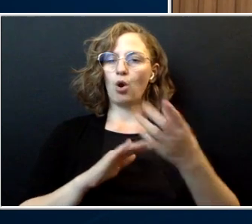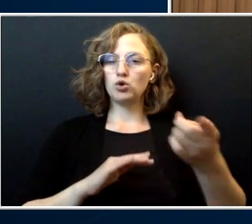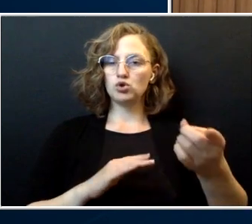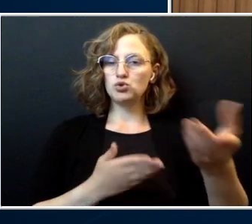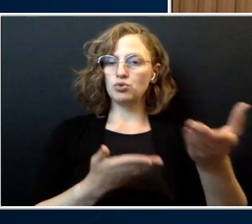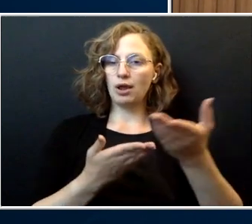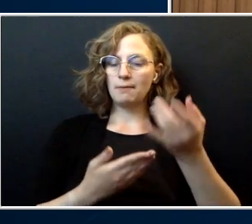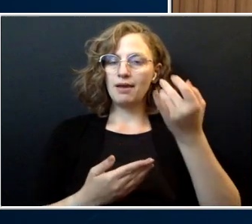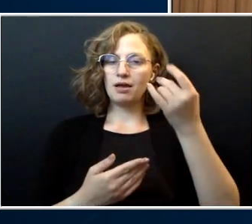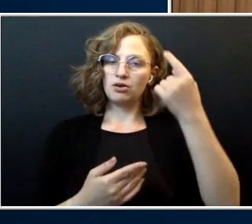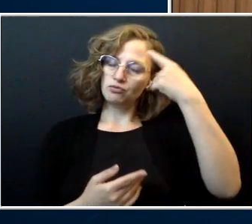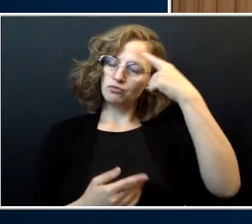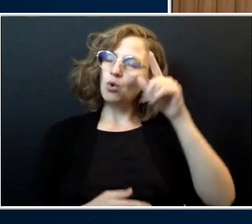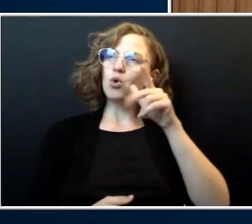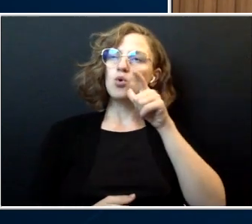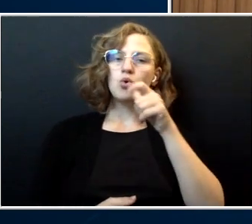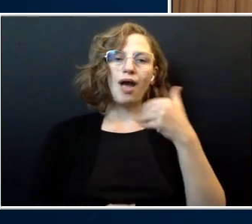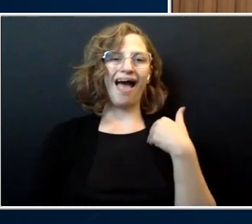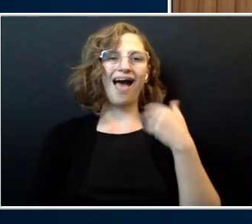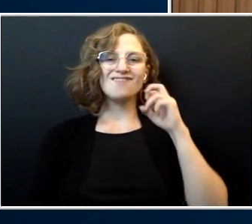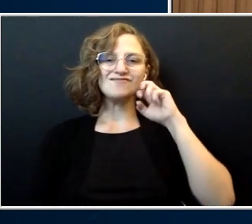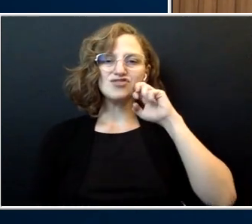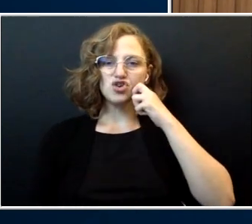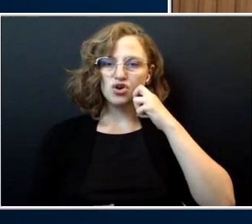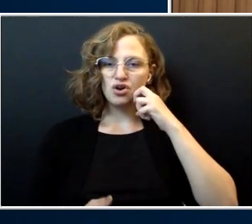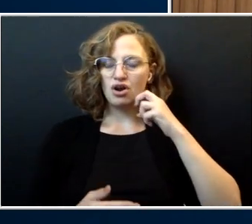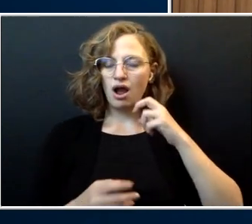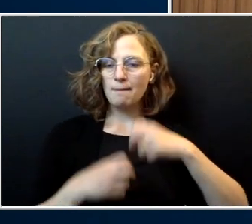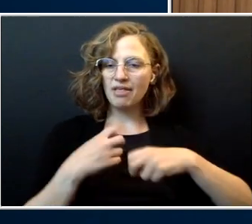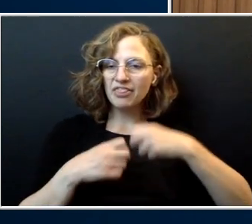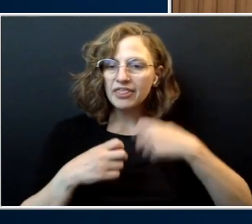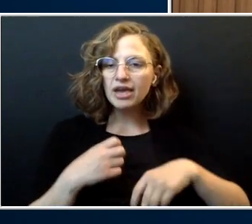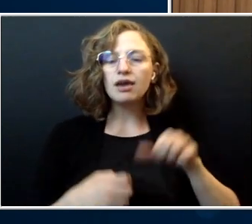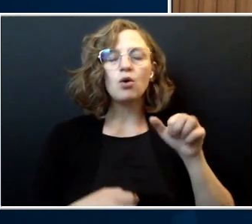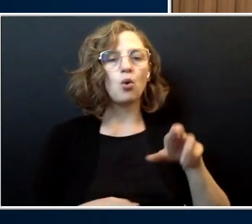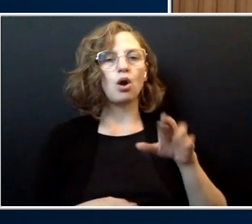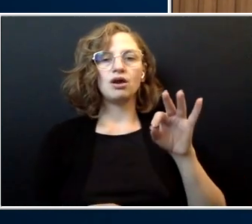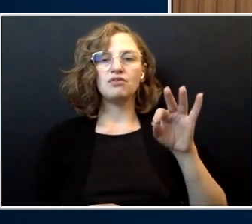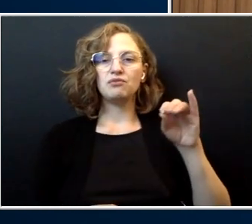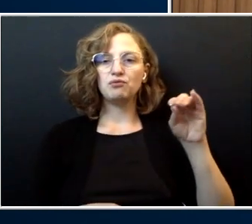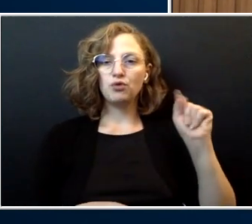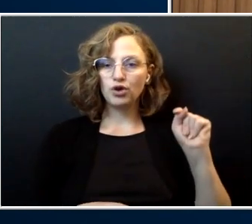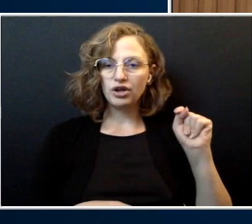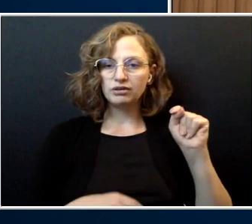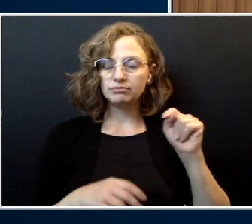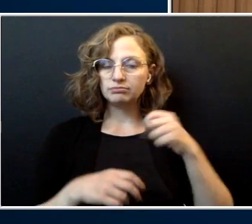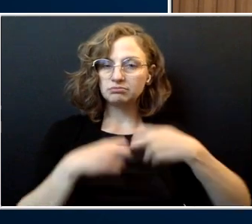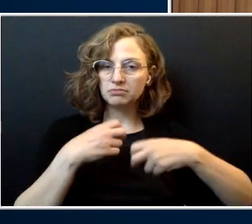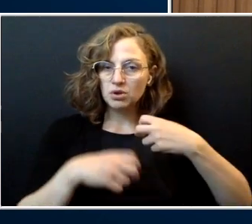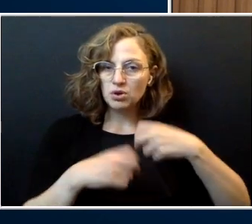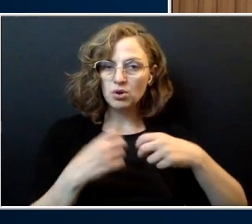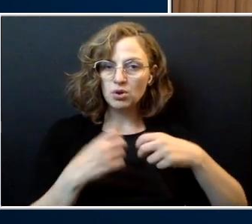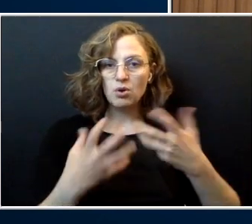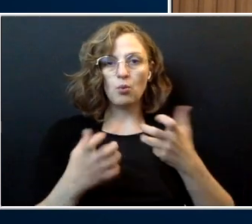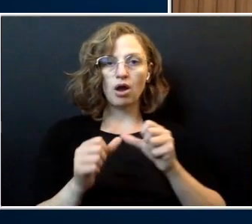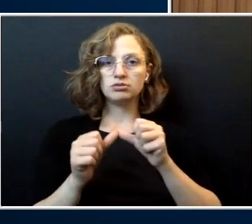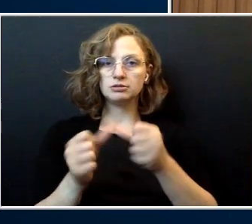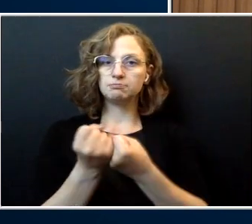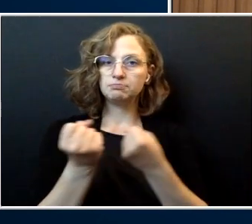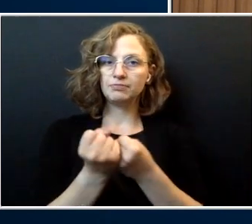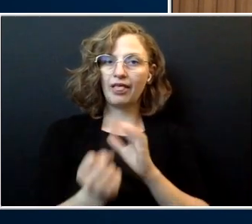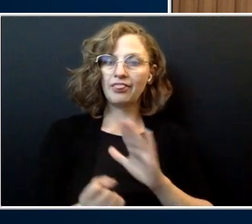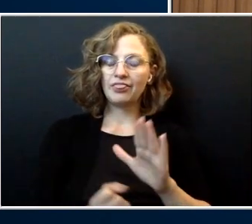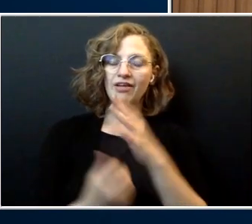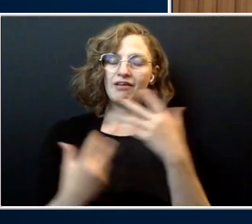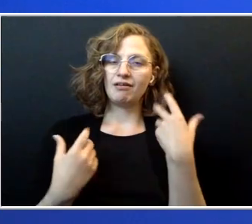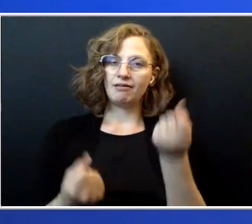or someone who has foot issues but wants to maintain or increase or support their fitness? This is such a wonderful, wonderful